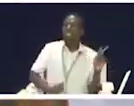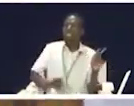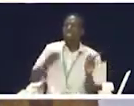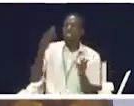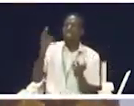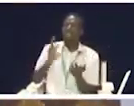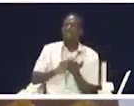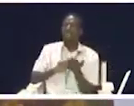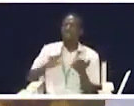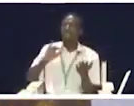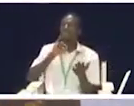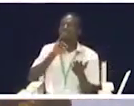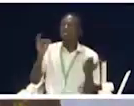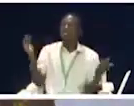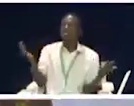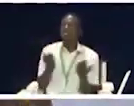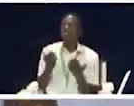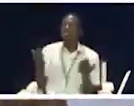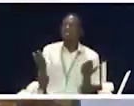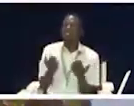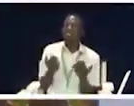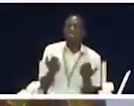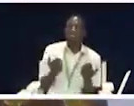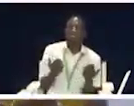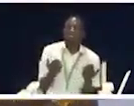Come on, can I hear you wherever you are?